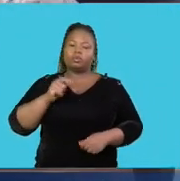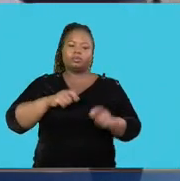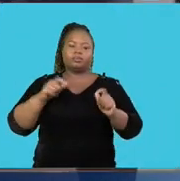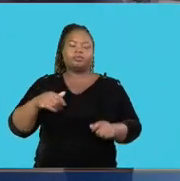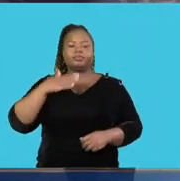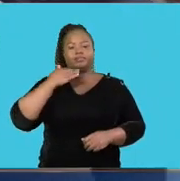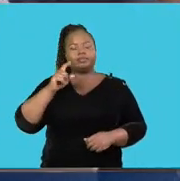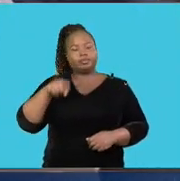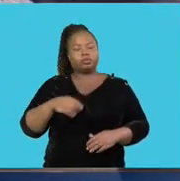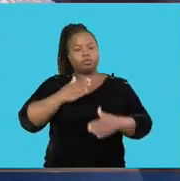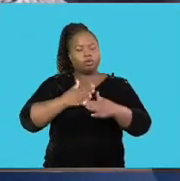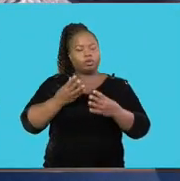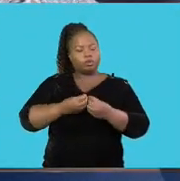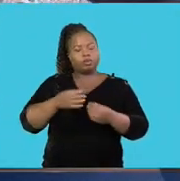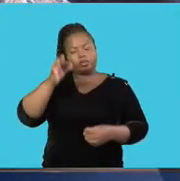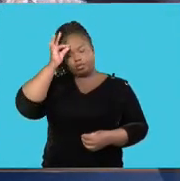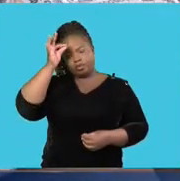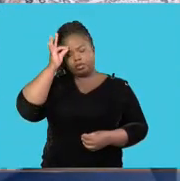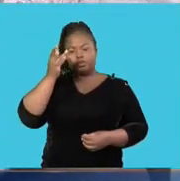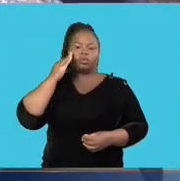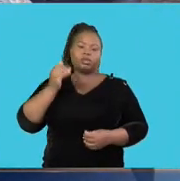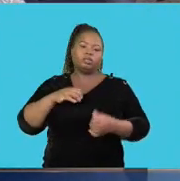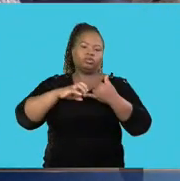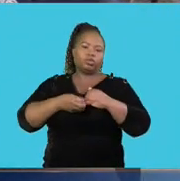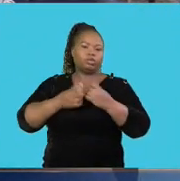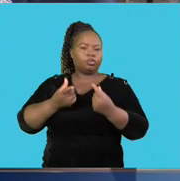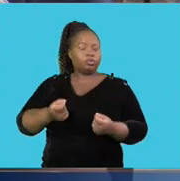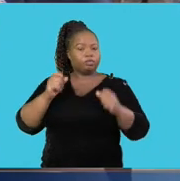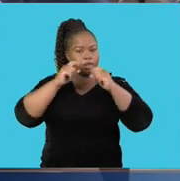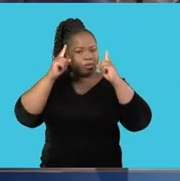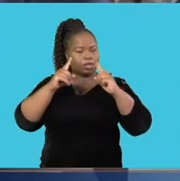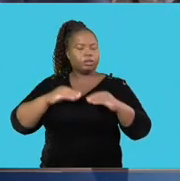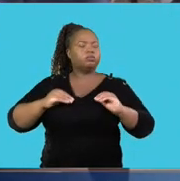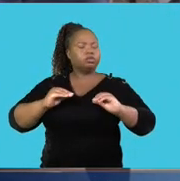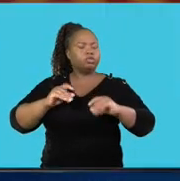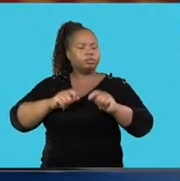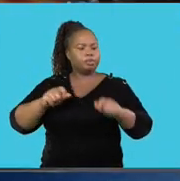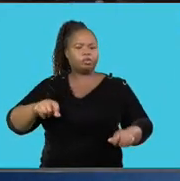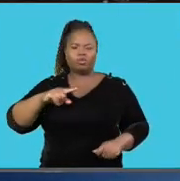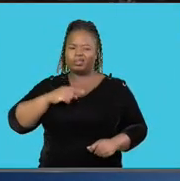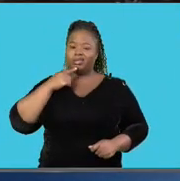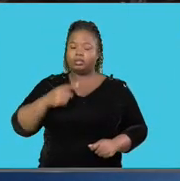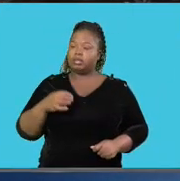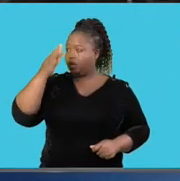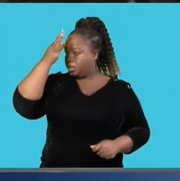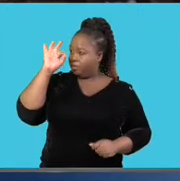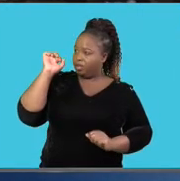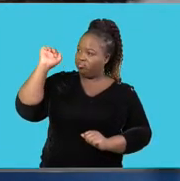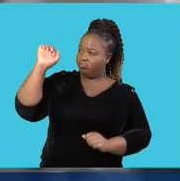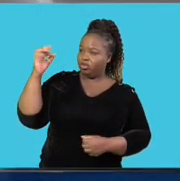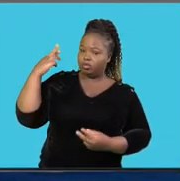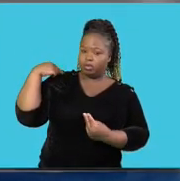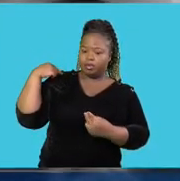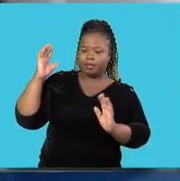ukuba basebenzisane nabo kumaphulo abawenzayo njengoba isithi elidabi ayililo elikarhulumente